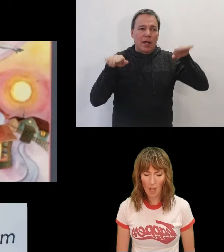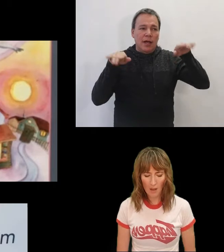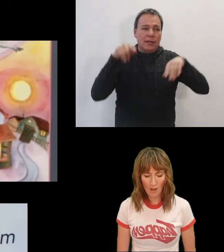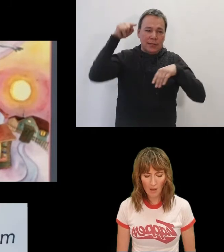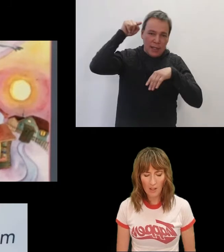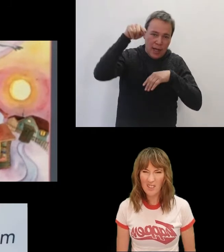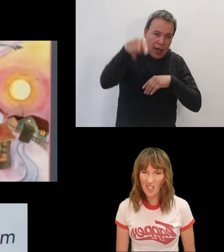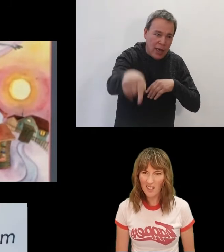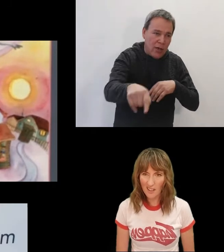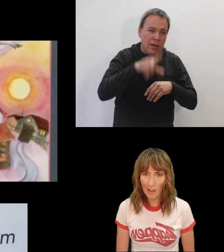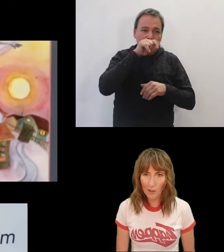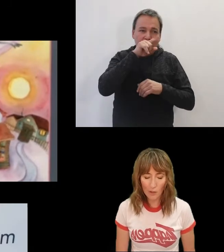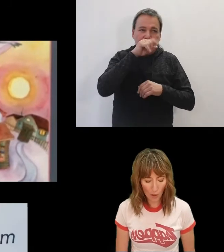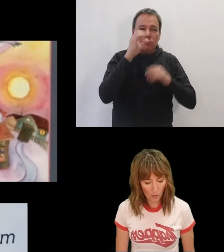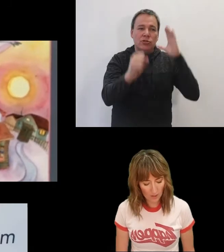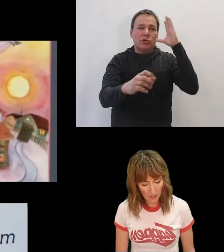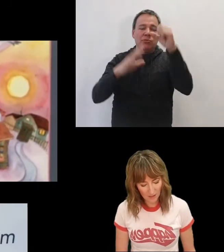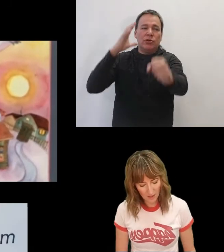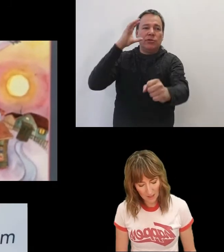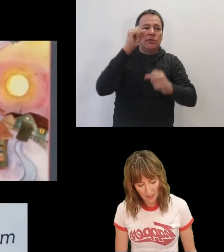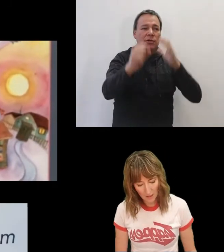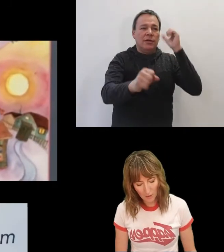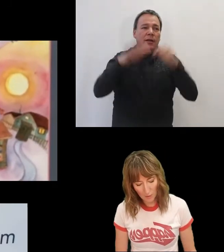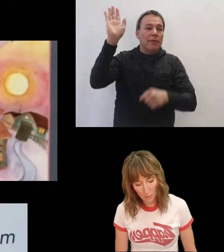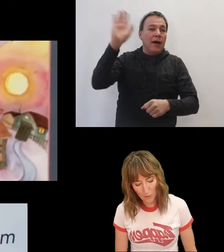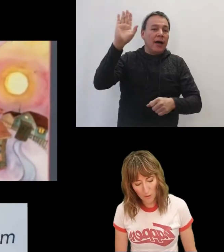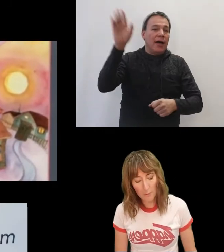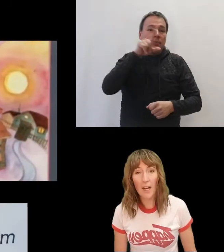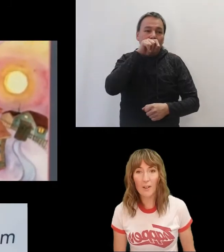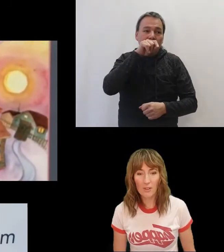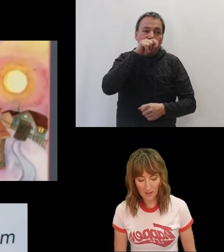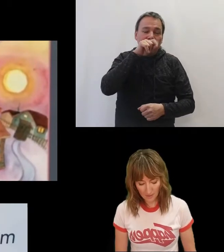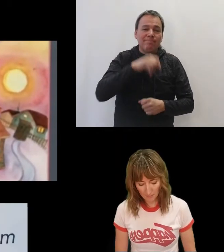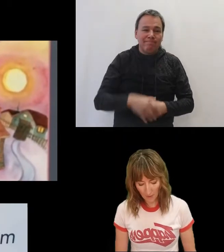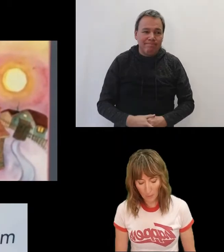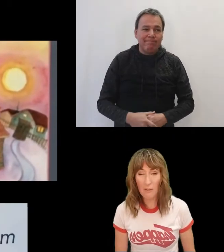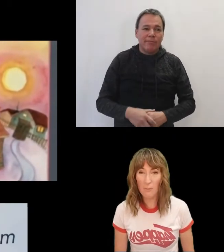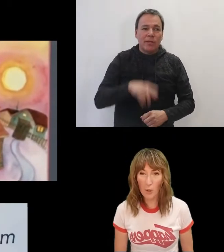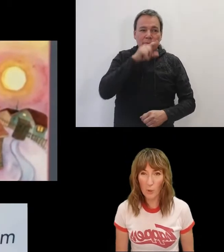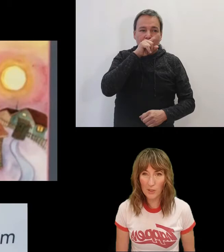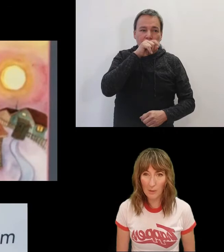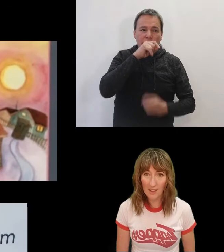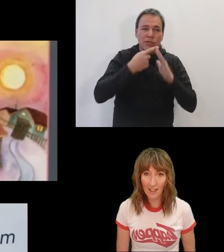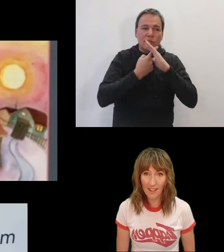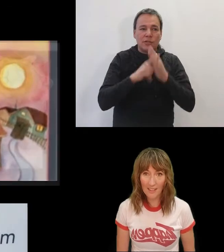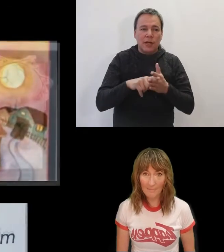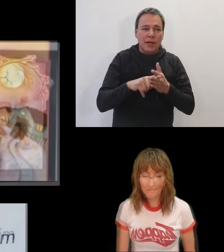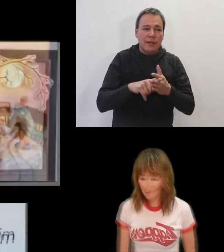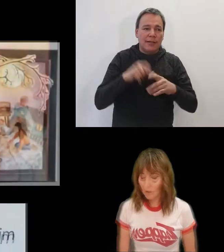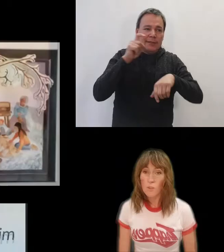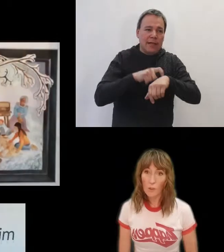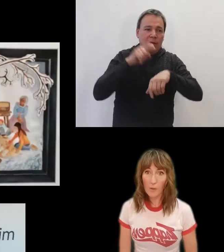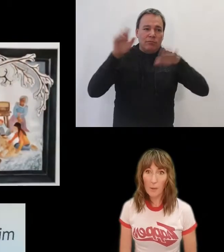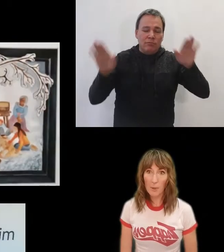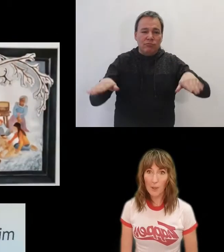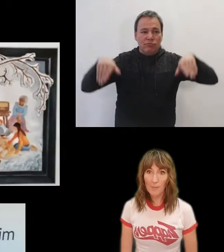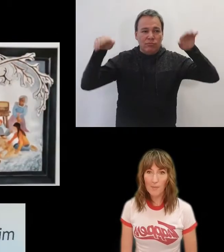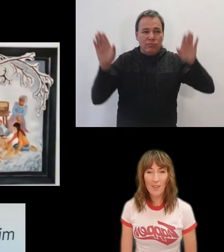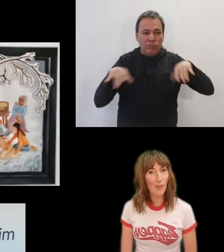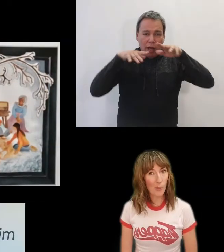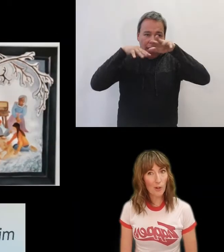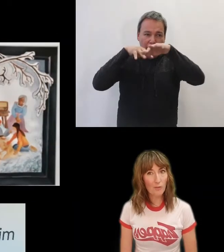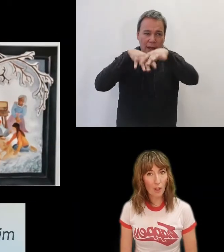come. Doesn't that look cozy in their warm house? Away from the cold outside.